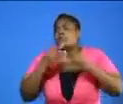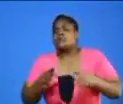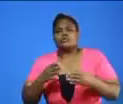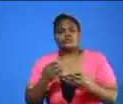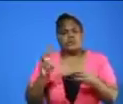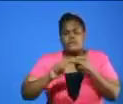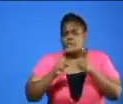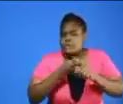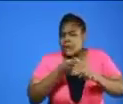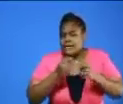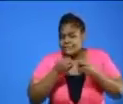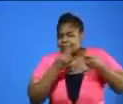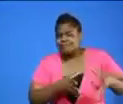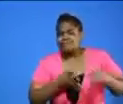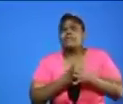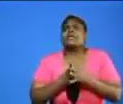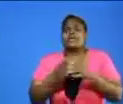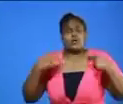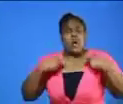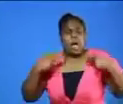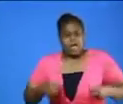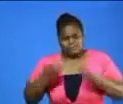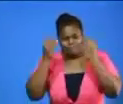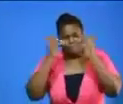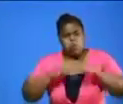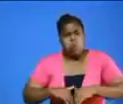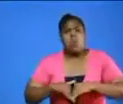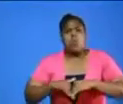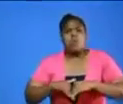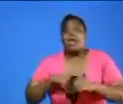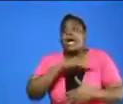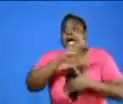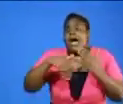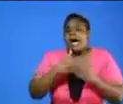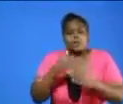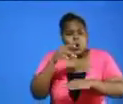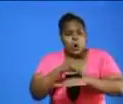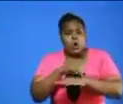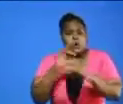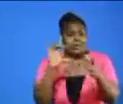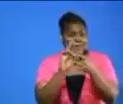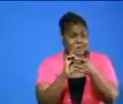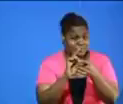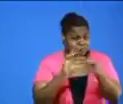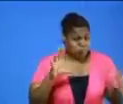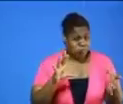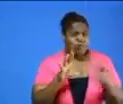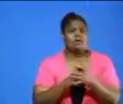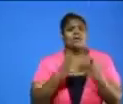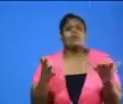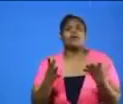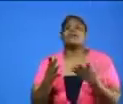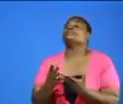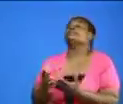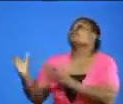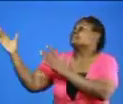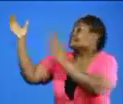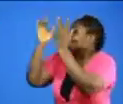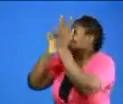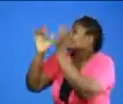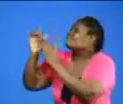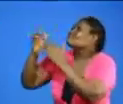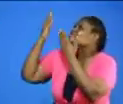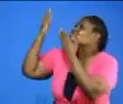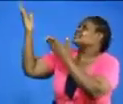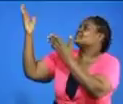friends and lose your health and lose all earthly ties, but swing low, swing